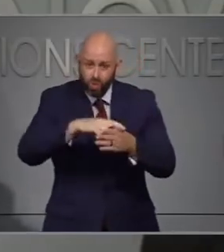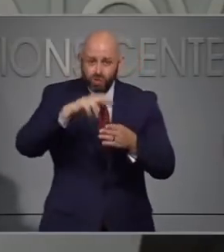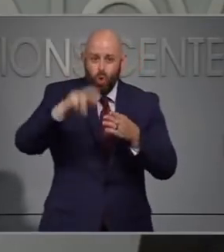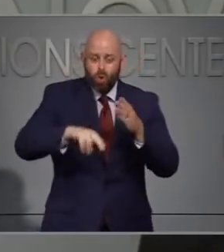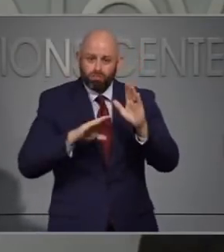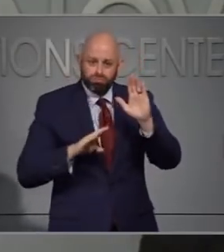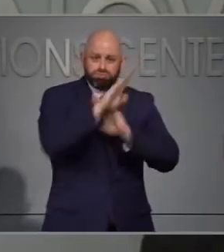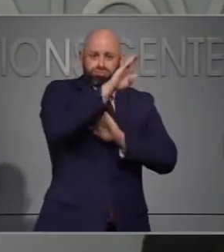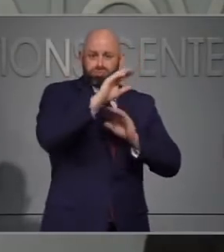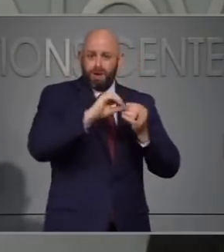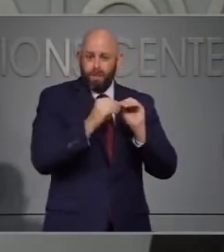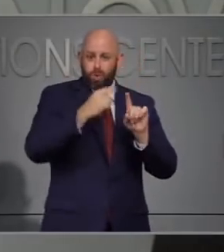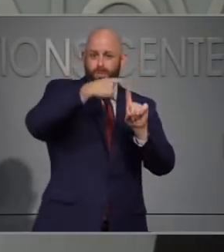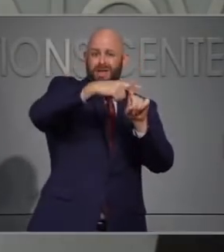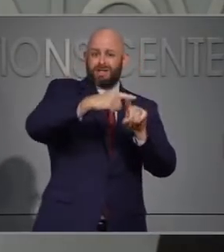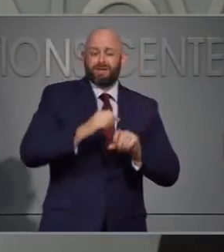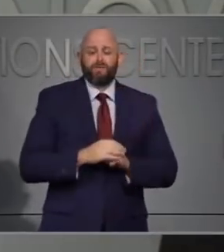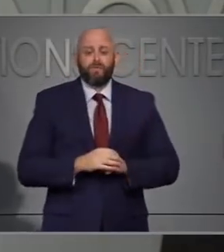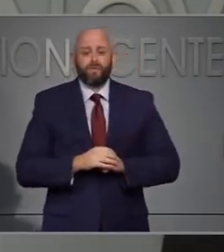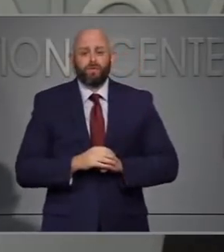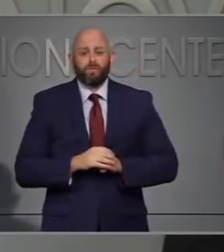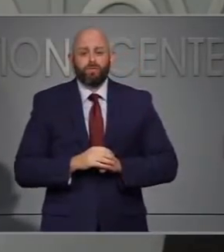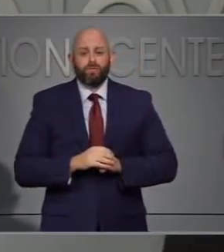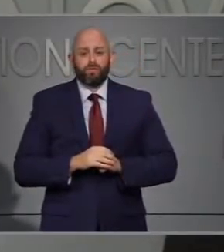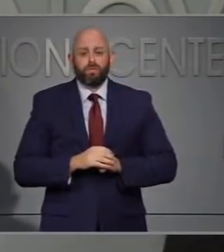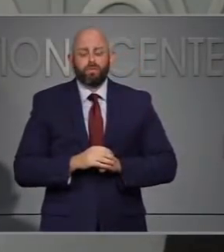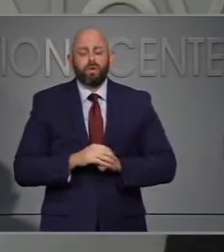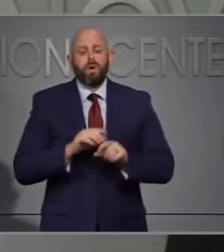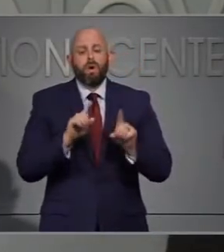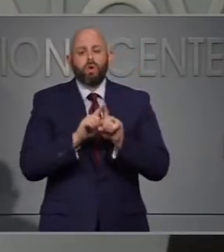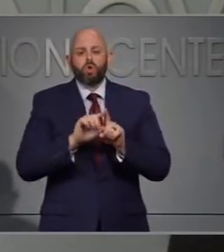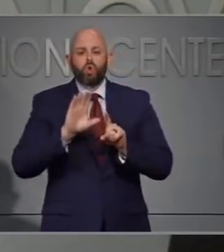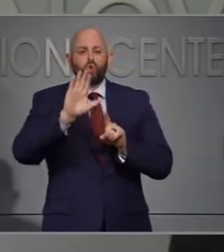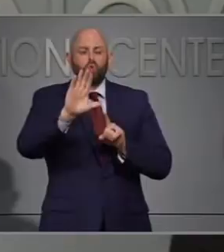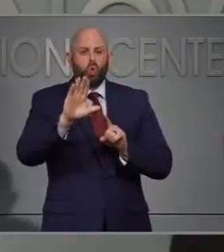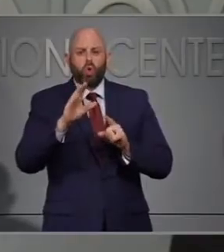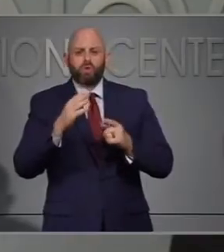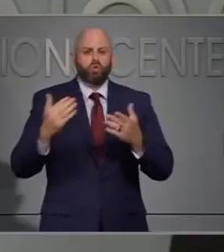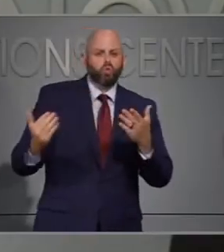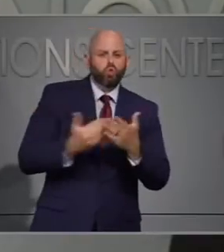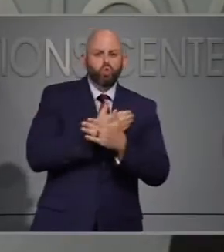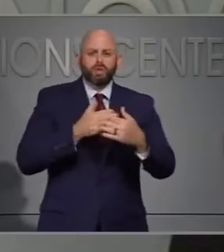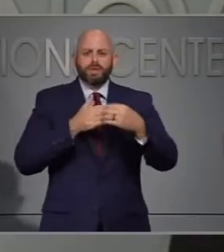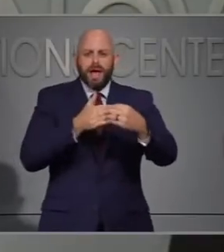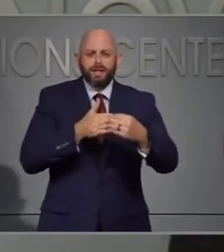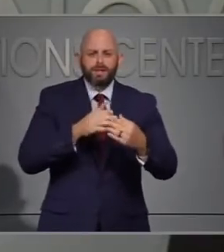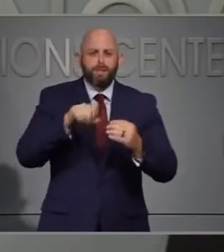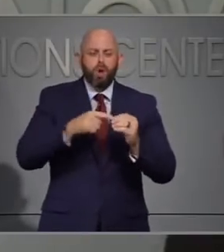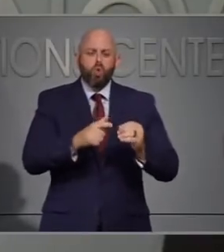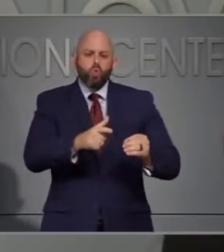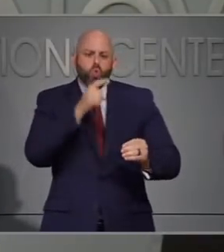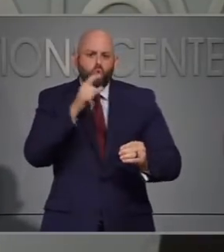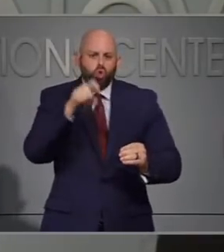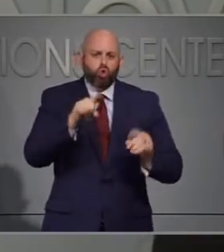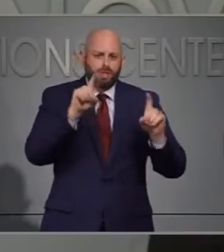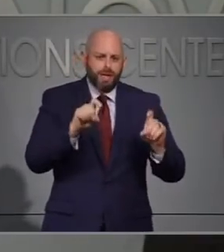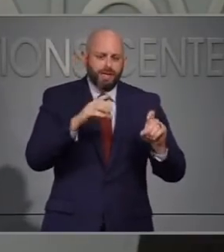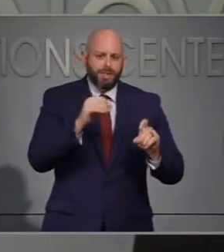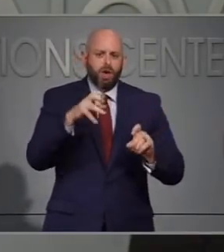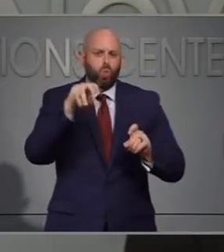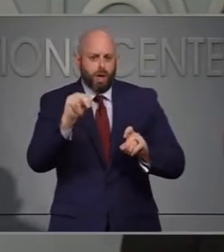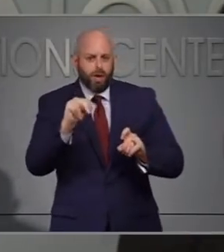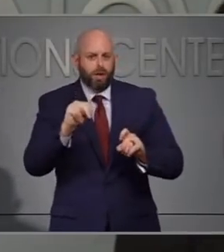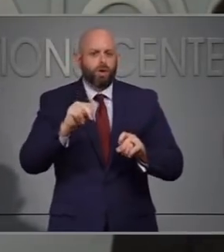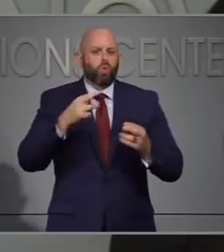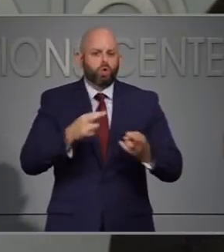just to recap, what is the latest guidance on who should get tested and when, and what sorts of resources